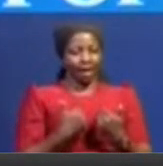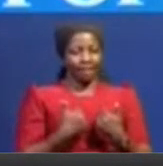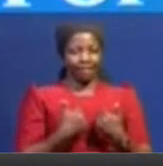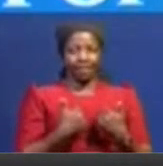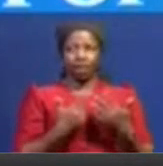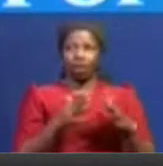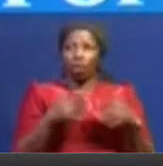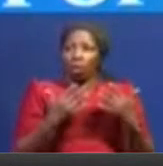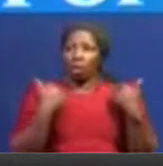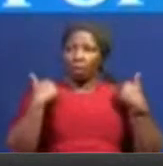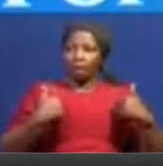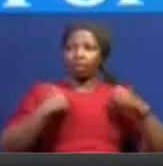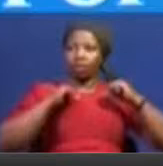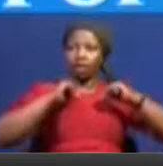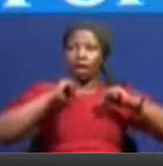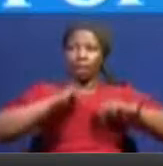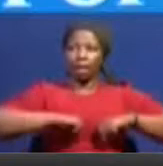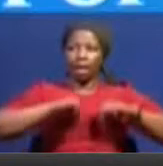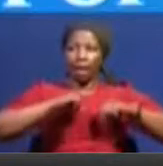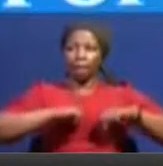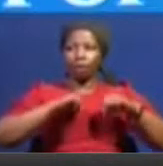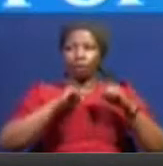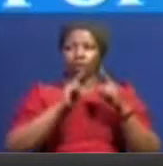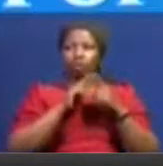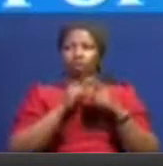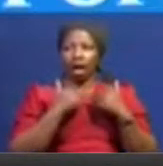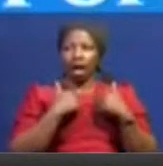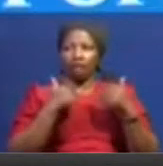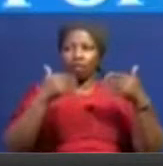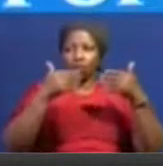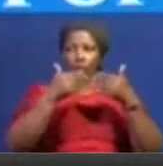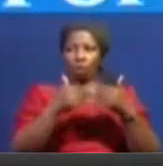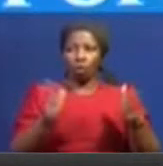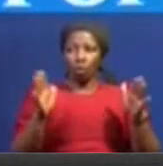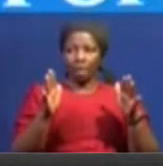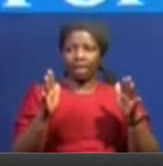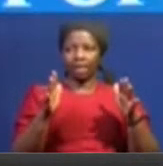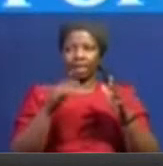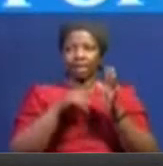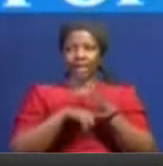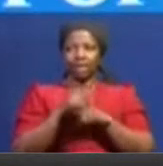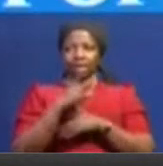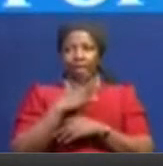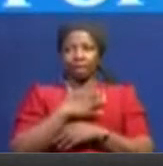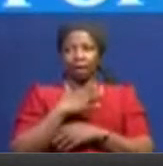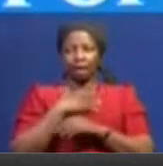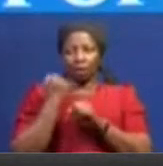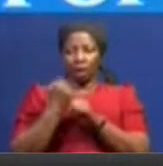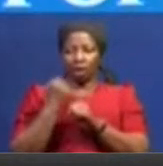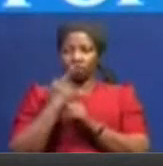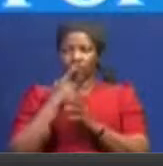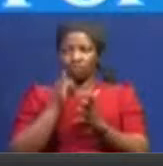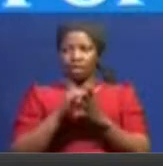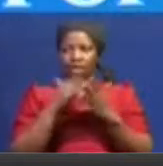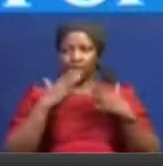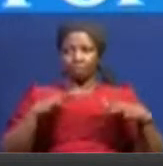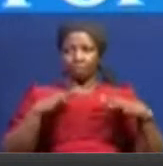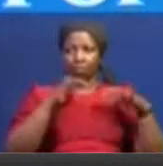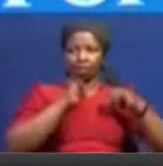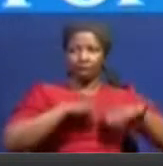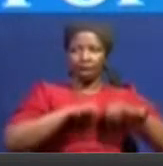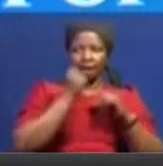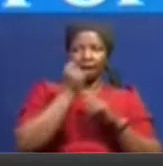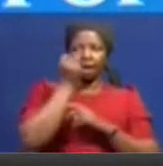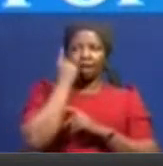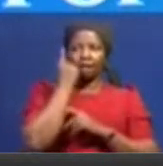I'm able to have transparency in my dealings, so that people are able to understand where I